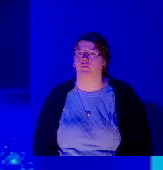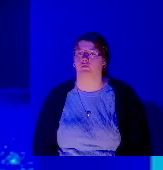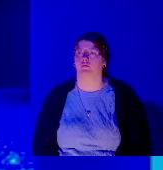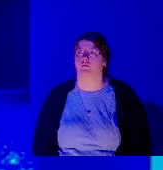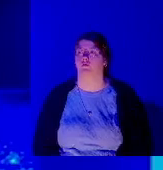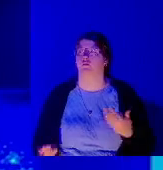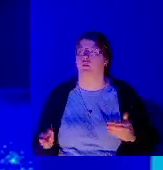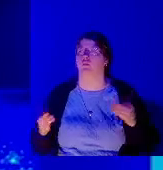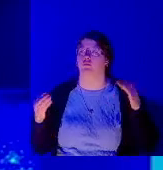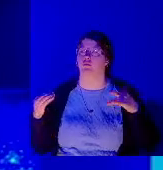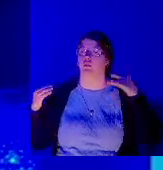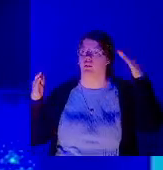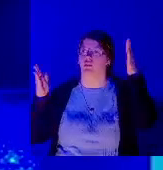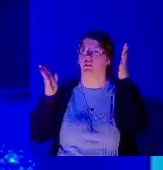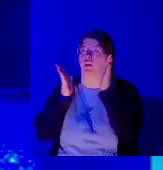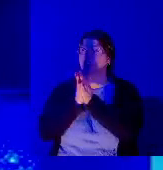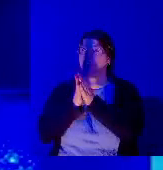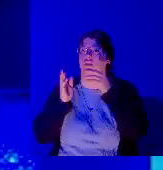unbelief. I raise a